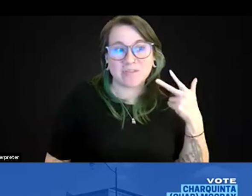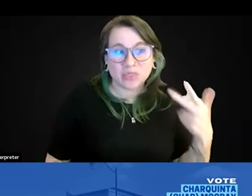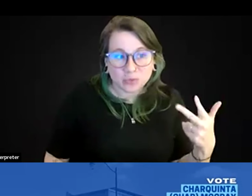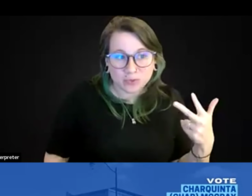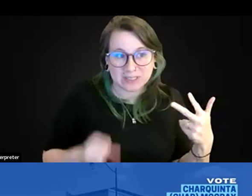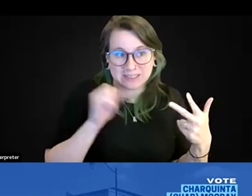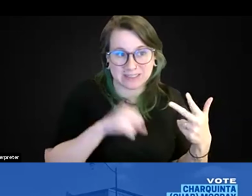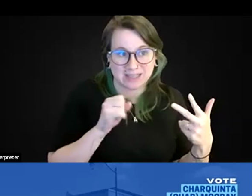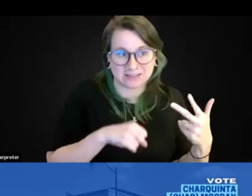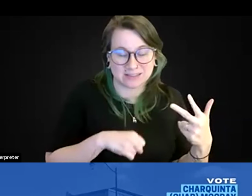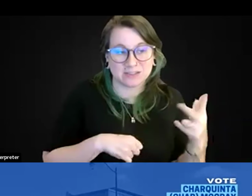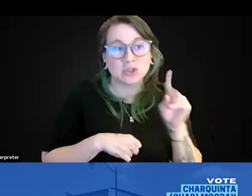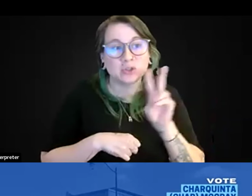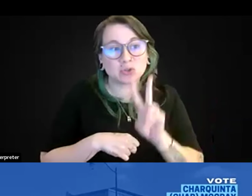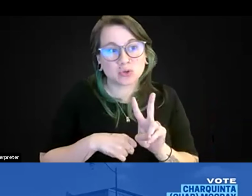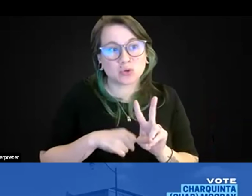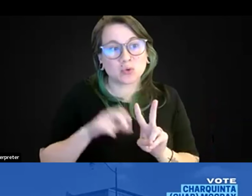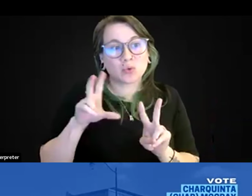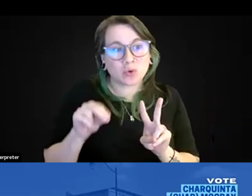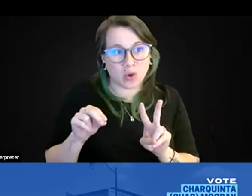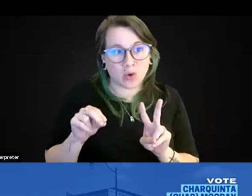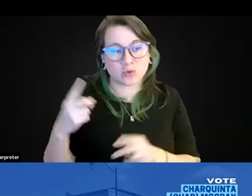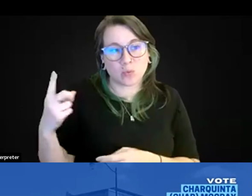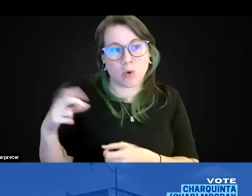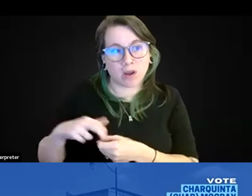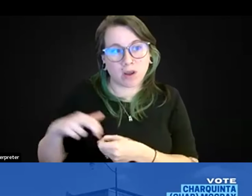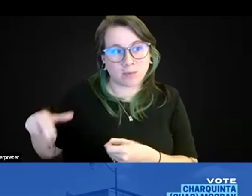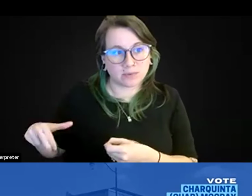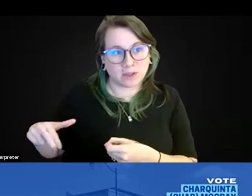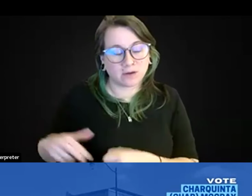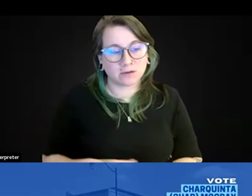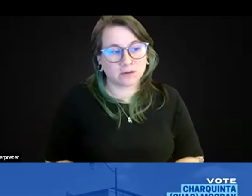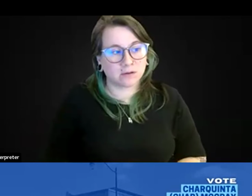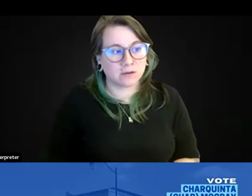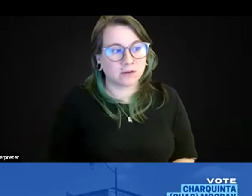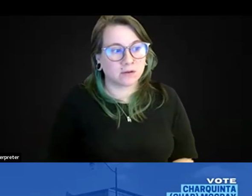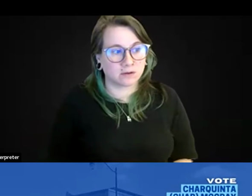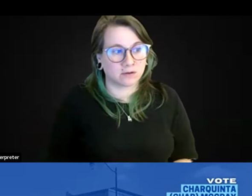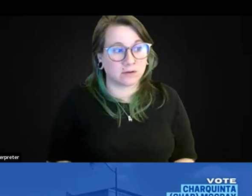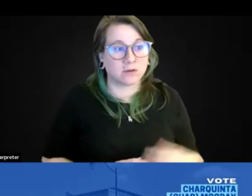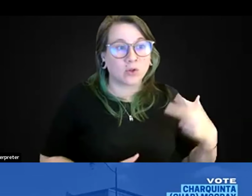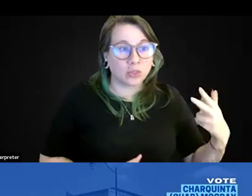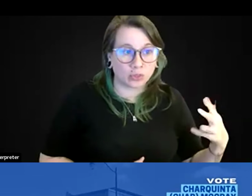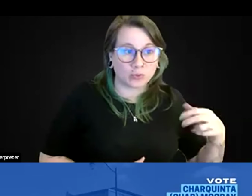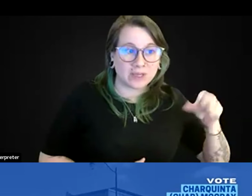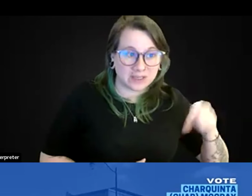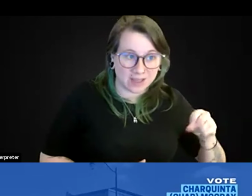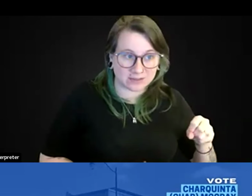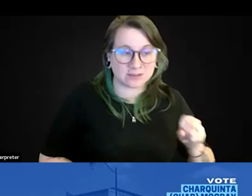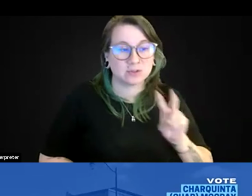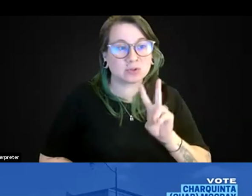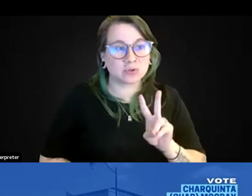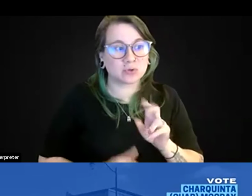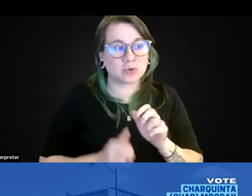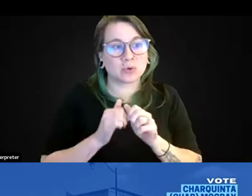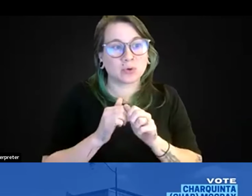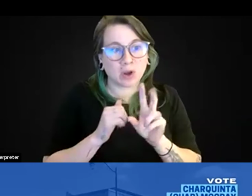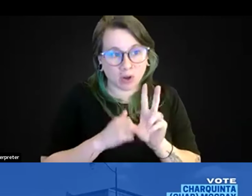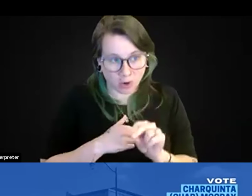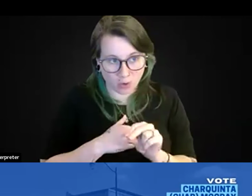yeses, 2 nos, and Commissioner Roblin abstained. 3 yeses, 2 nos, and abstention. Okay, motion doesn't